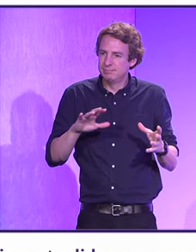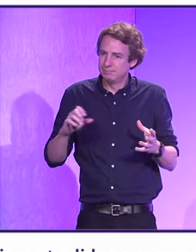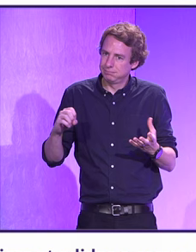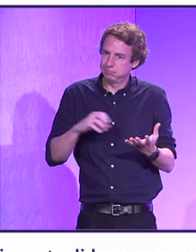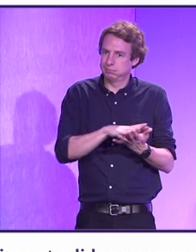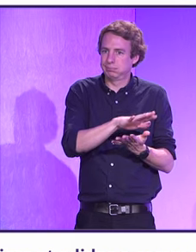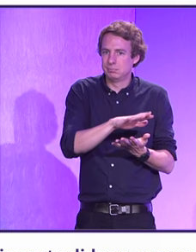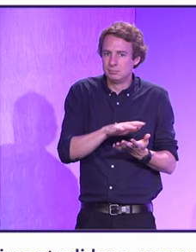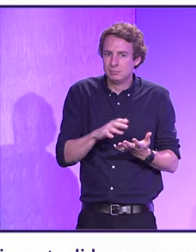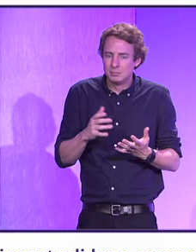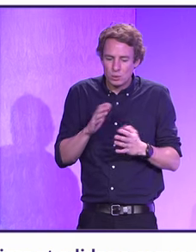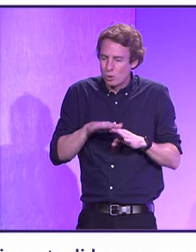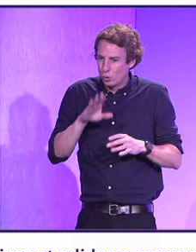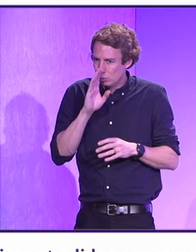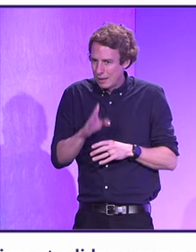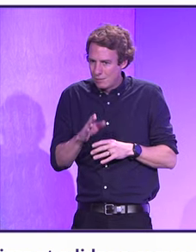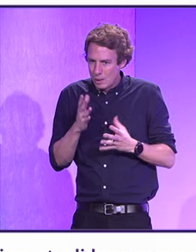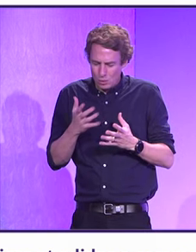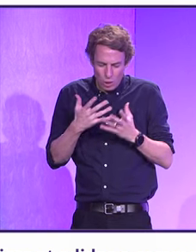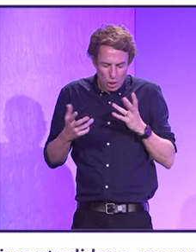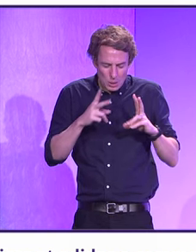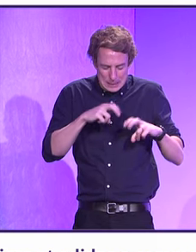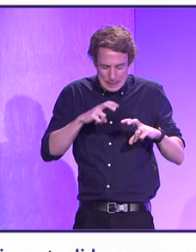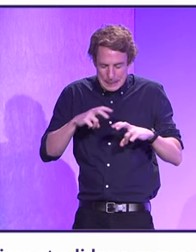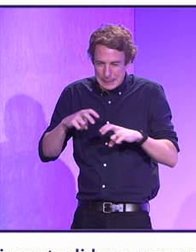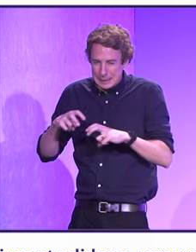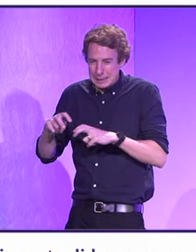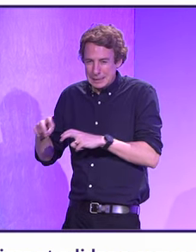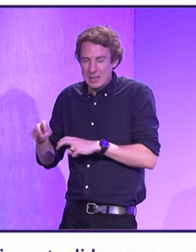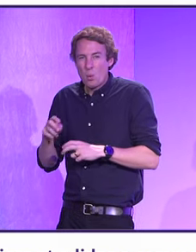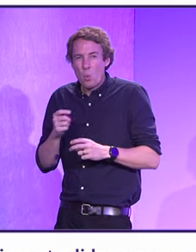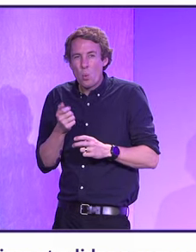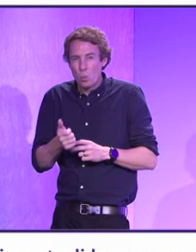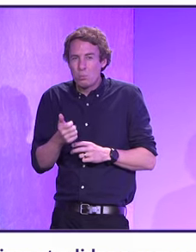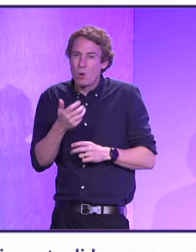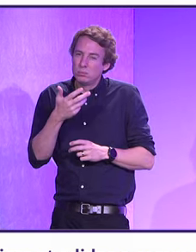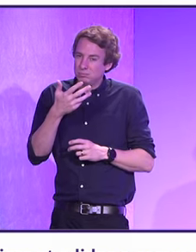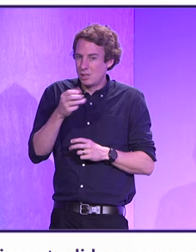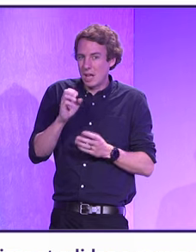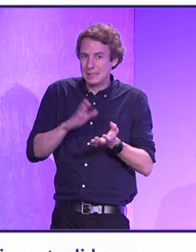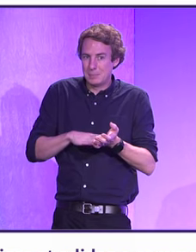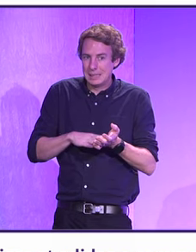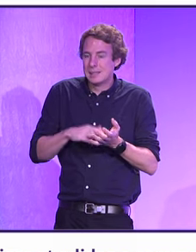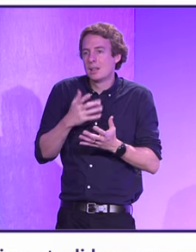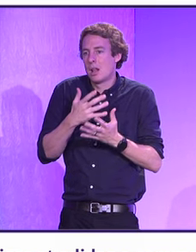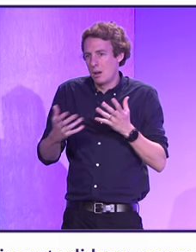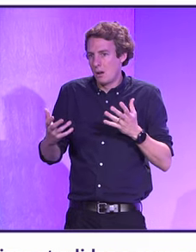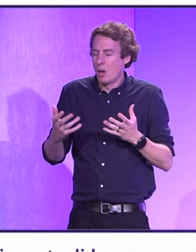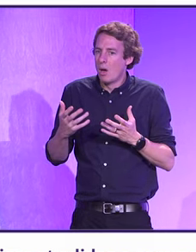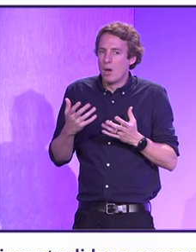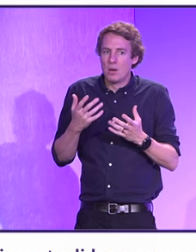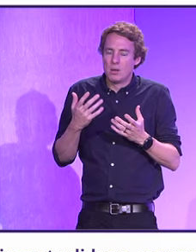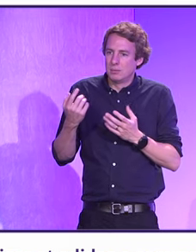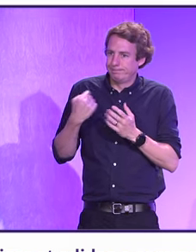literally straightforward. And then we had to loop in a lot of teams. And by the time, it was almost like 90 minutes. And we lost a lot